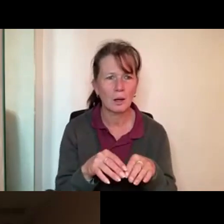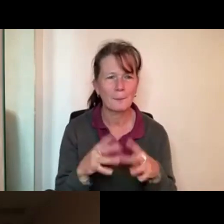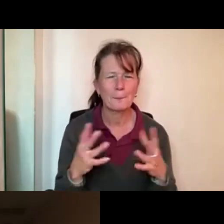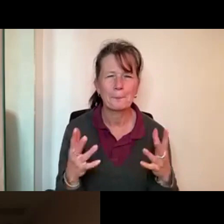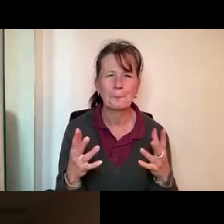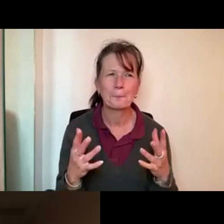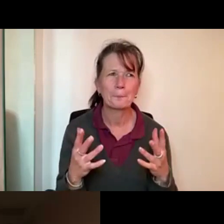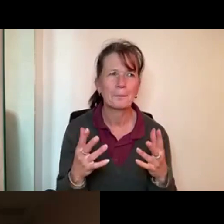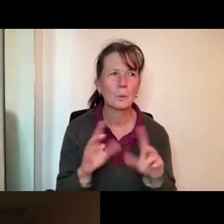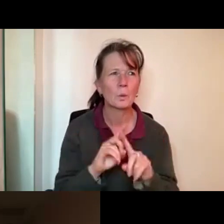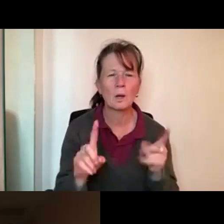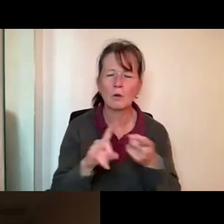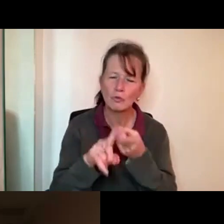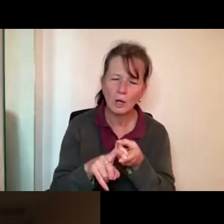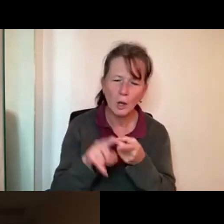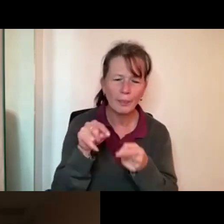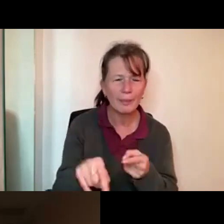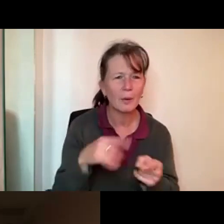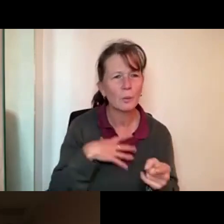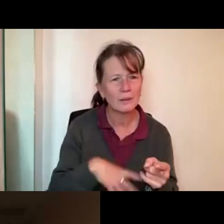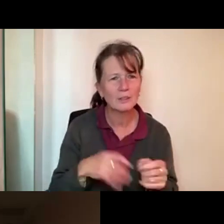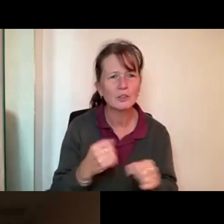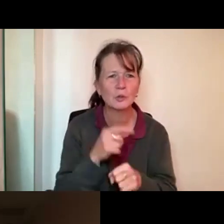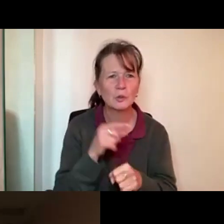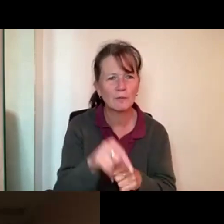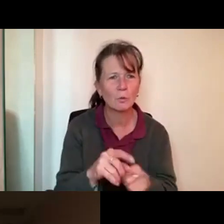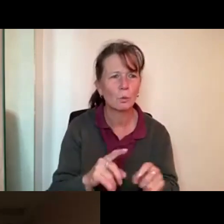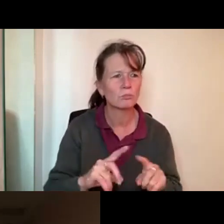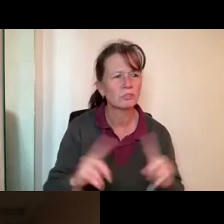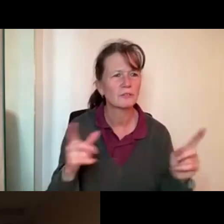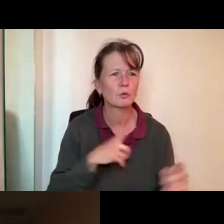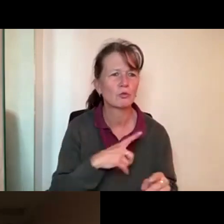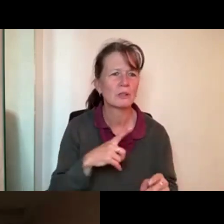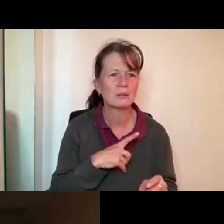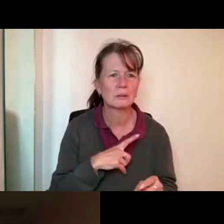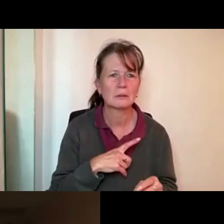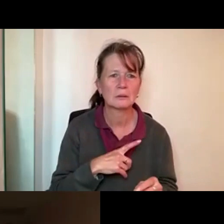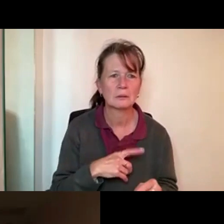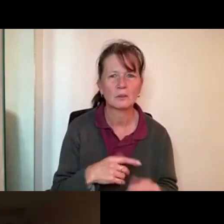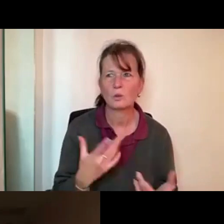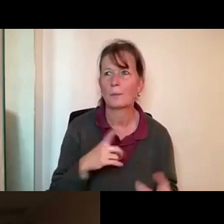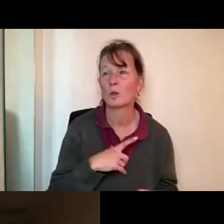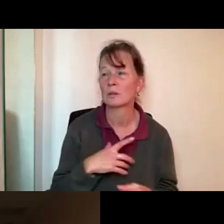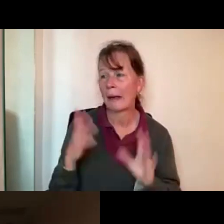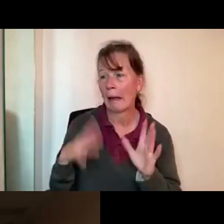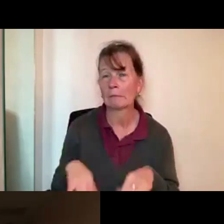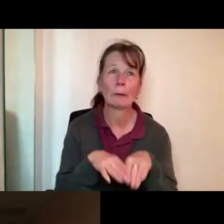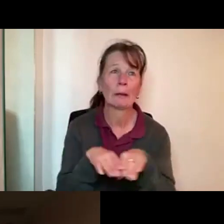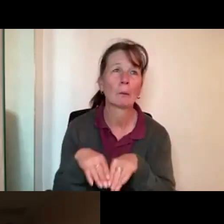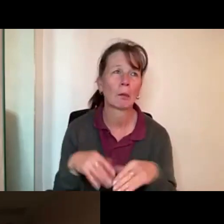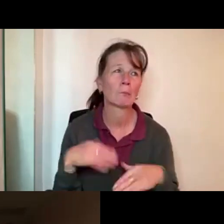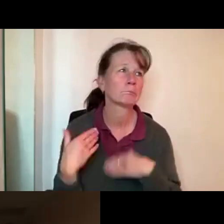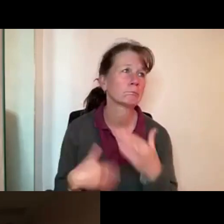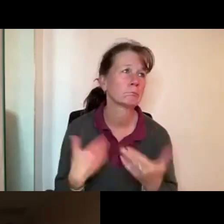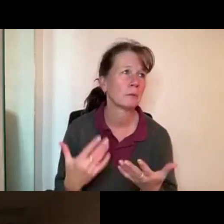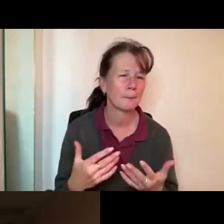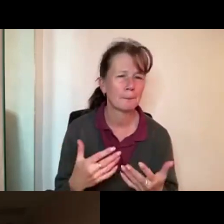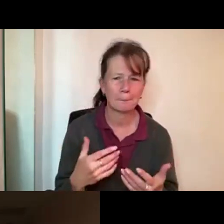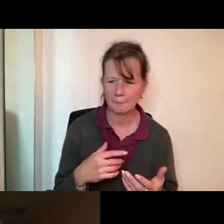can rely on. So we need to do it for other reasons. And so there are explicit commitments that go with